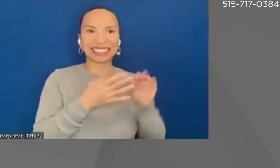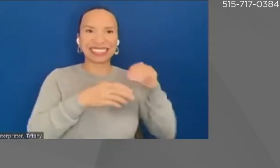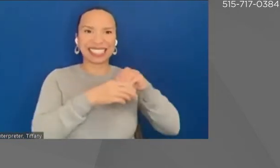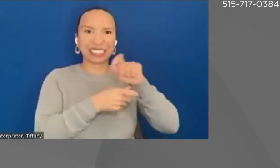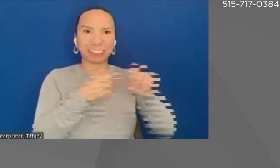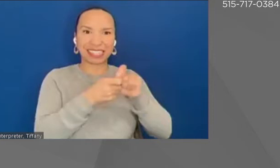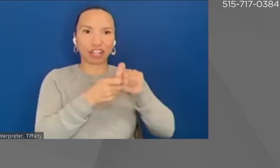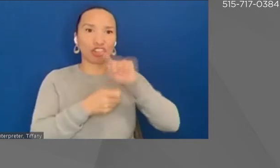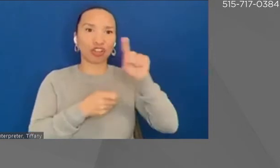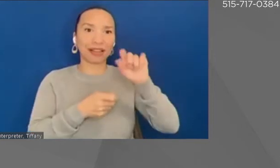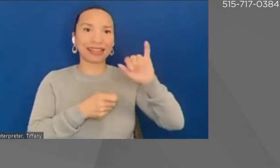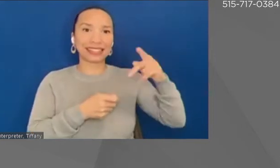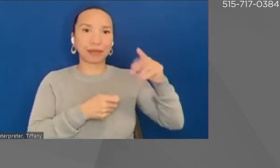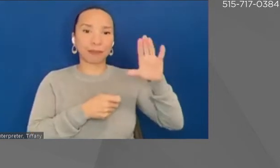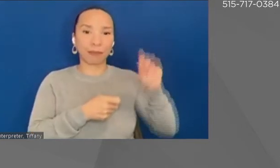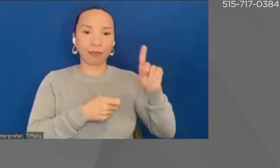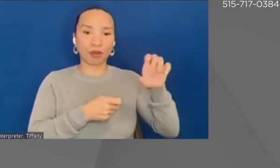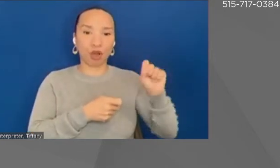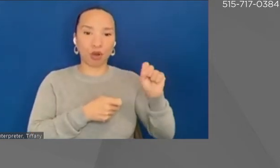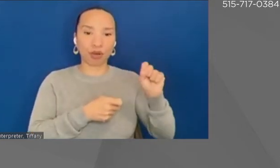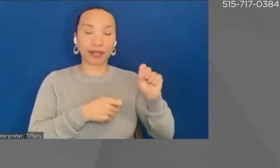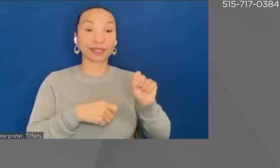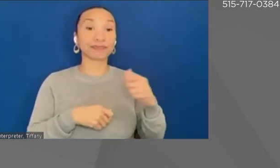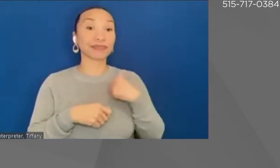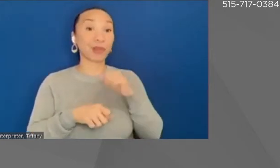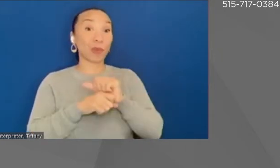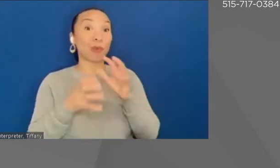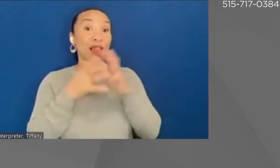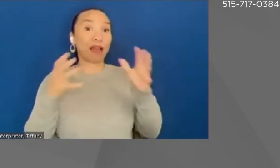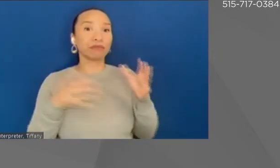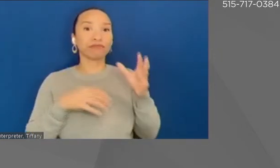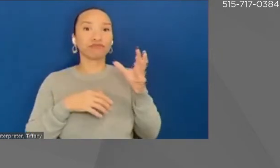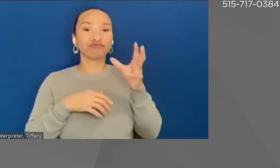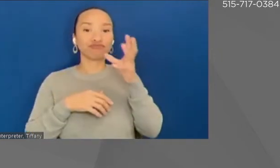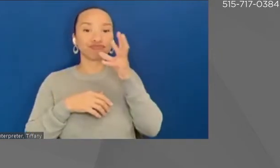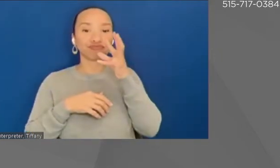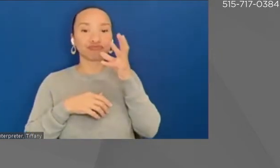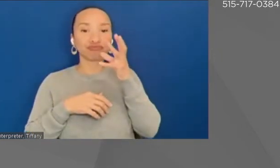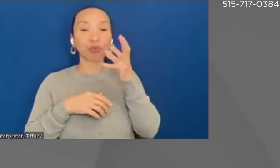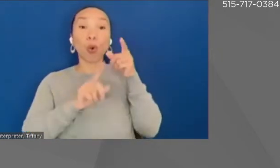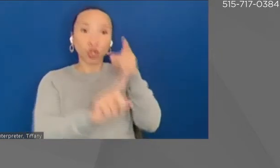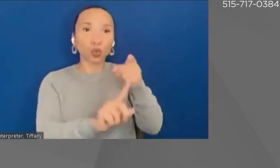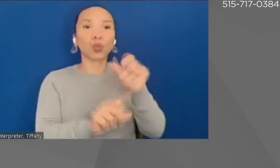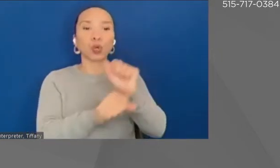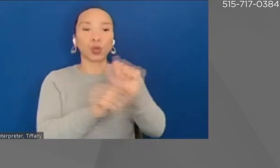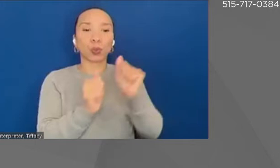rural communities and looking into rural food insecurity as well.